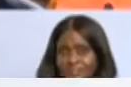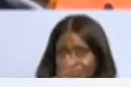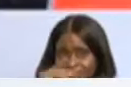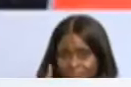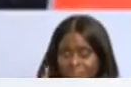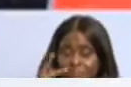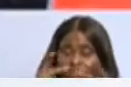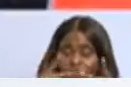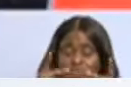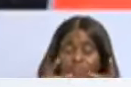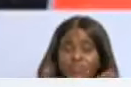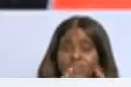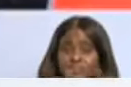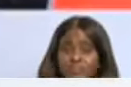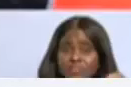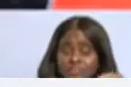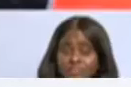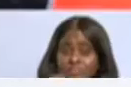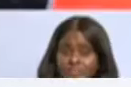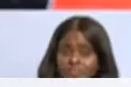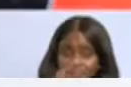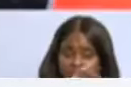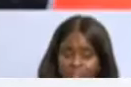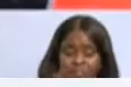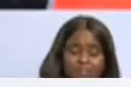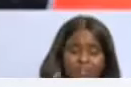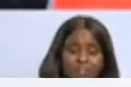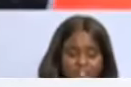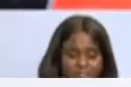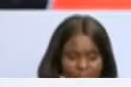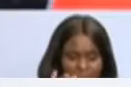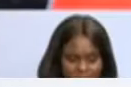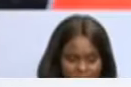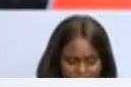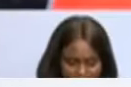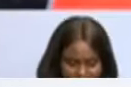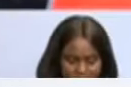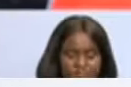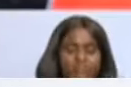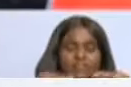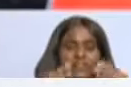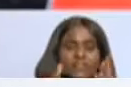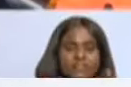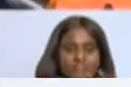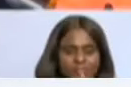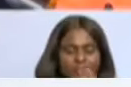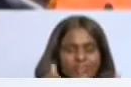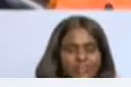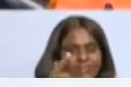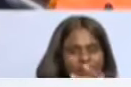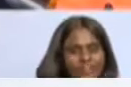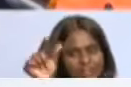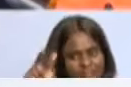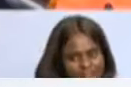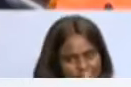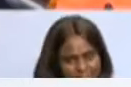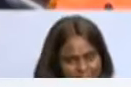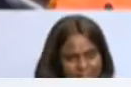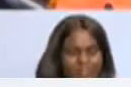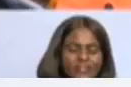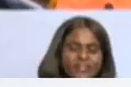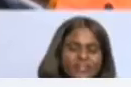institutions include Parliament. Procure from local suppliers. It starts with each one of us.